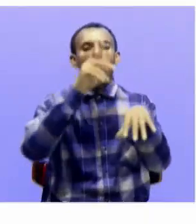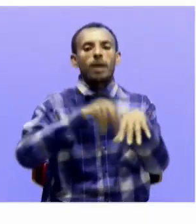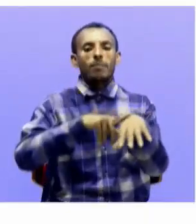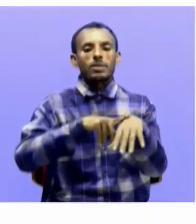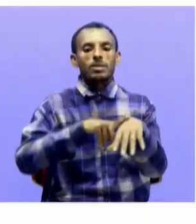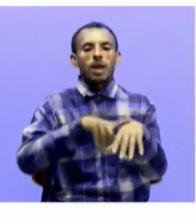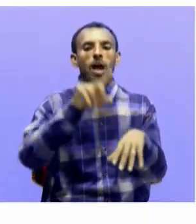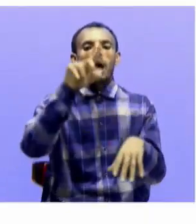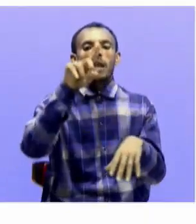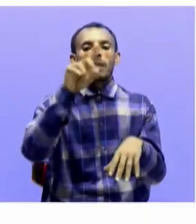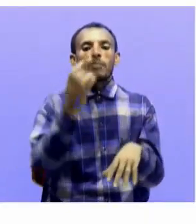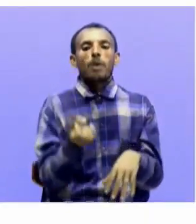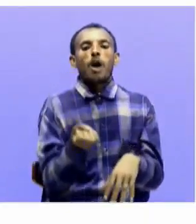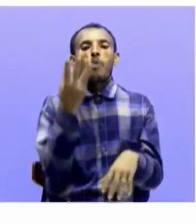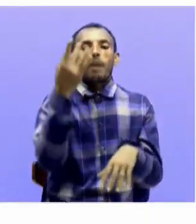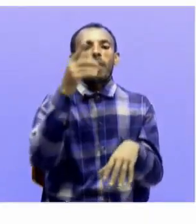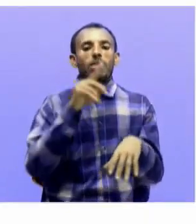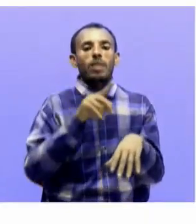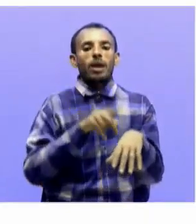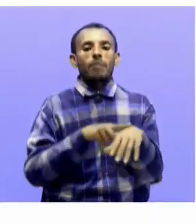1 appears,